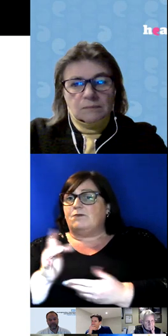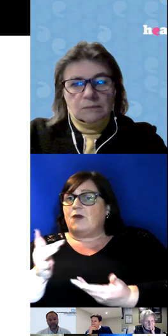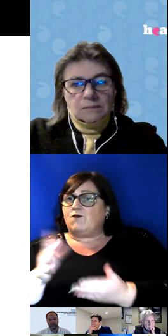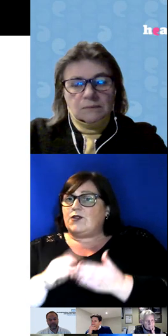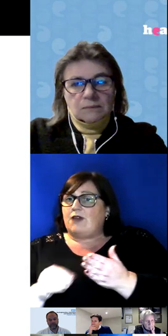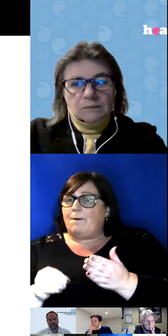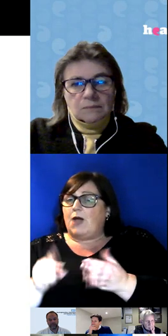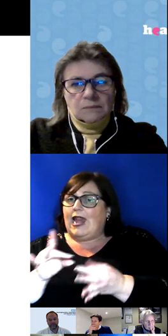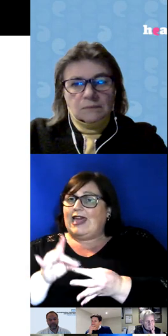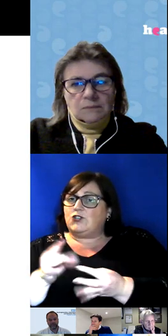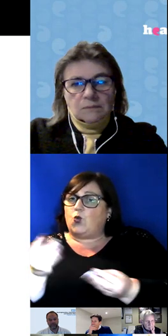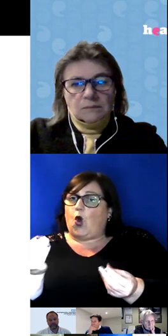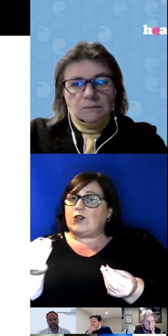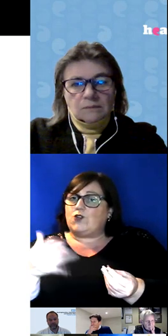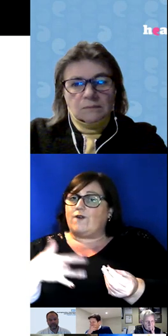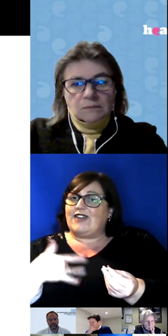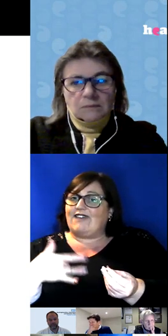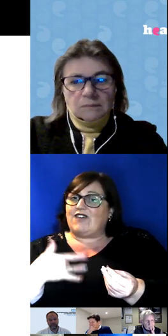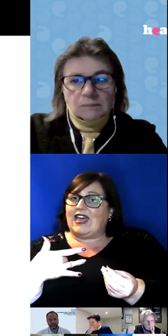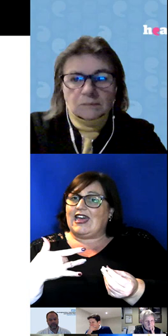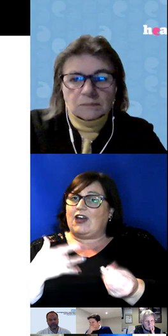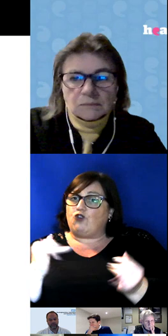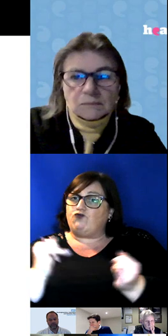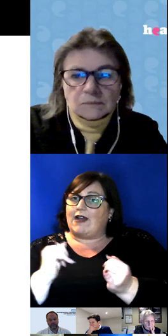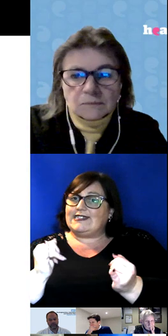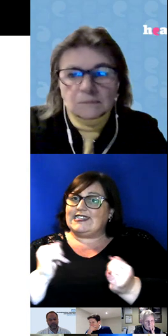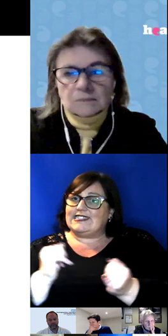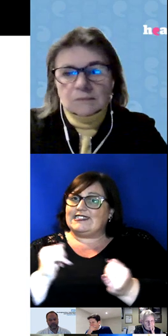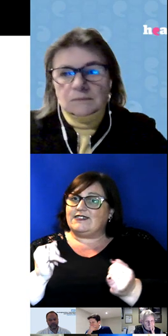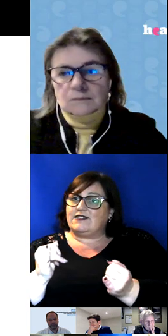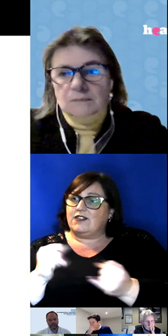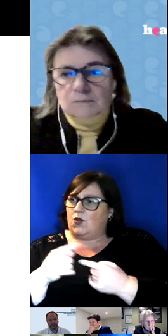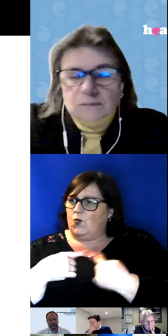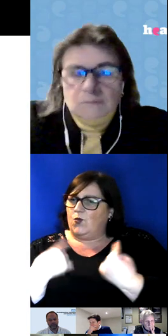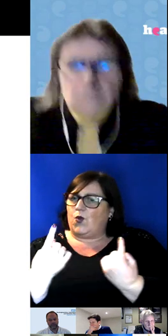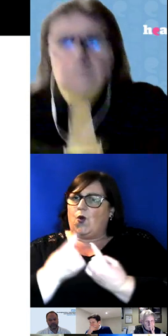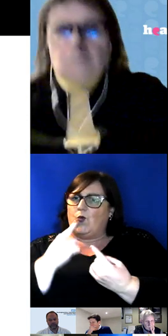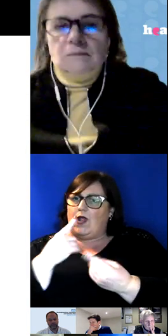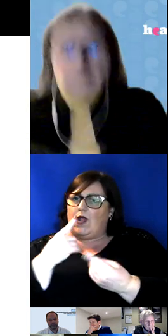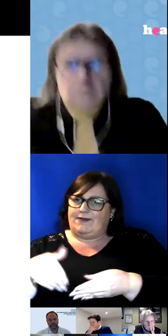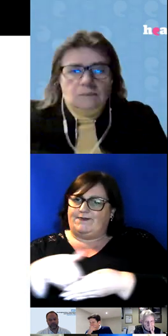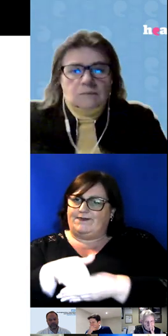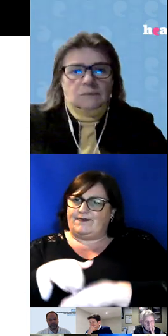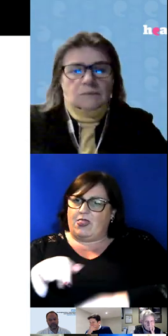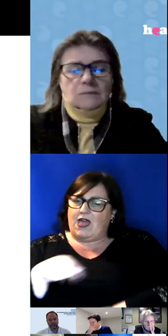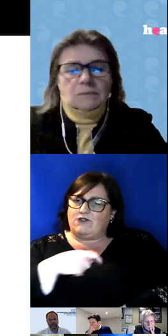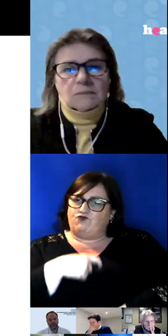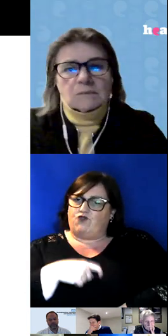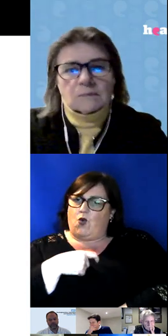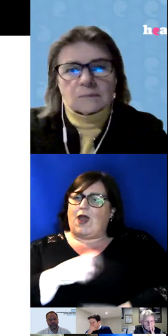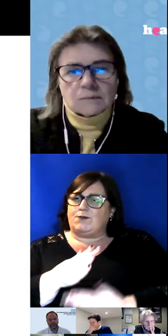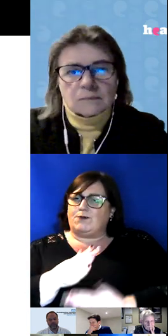view. And we'll all be doing that role. I'm sure that Councillor Leffman, our leader, will also be doing that in her capacity, and